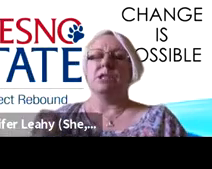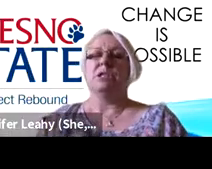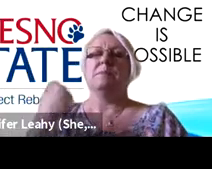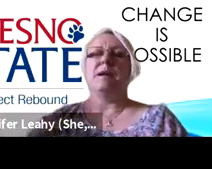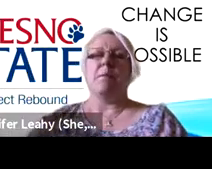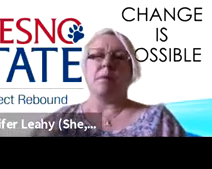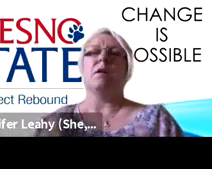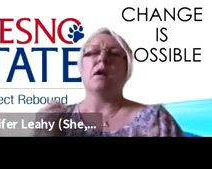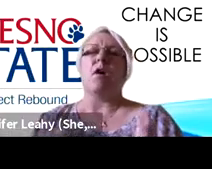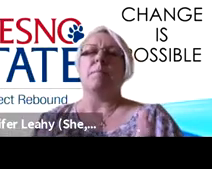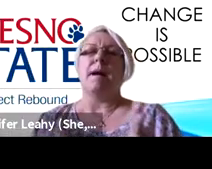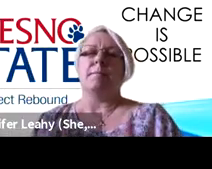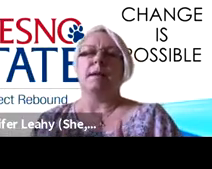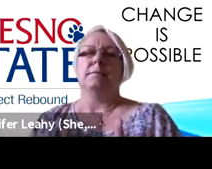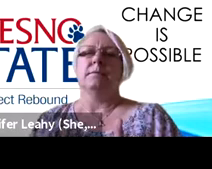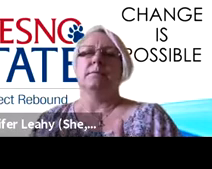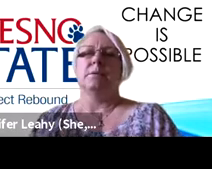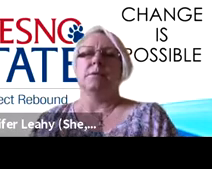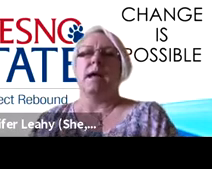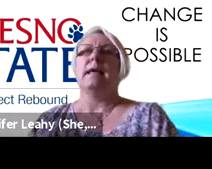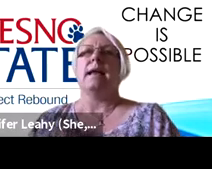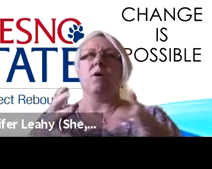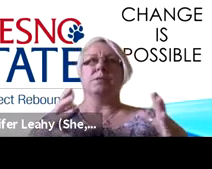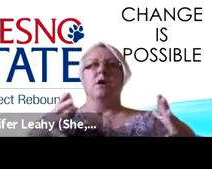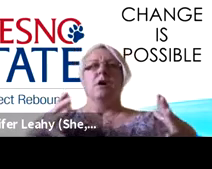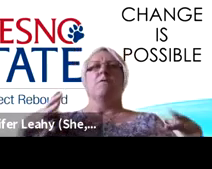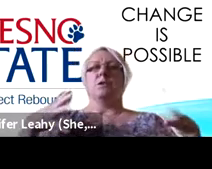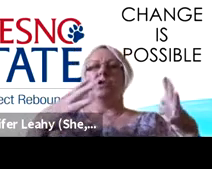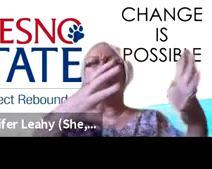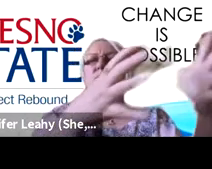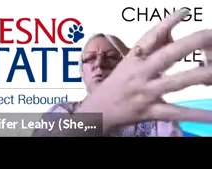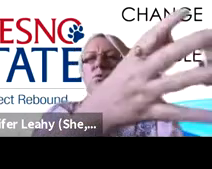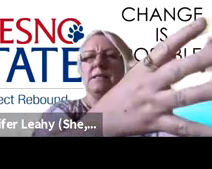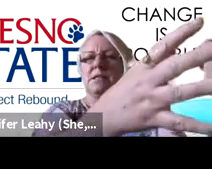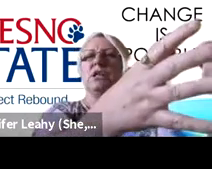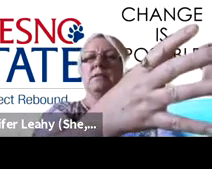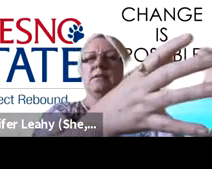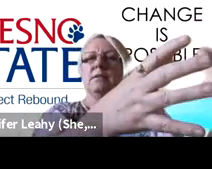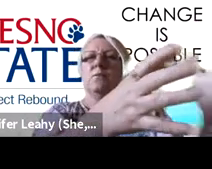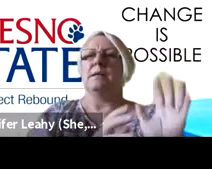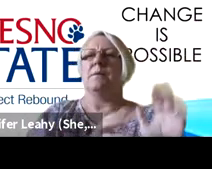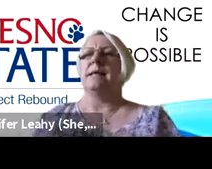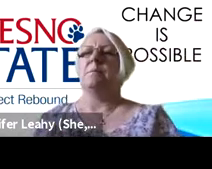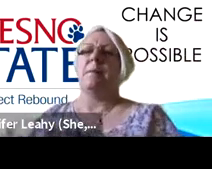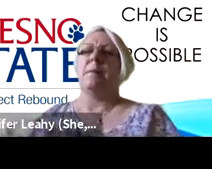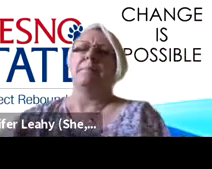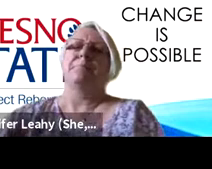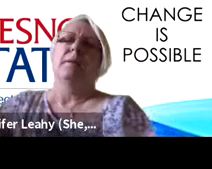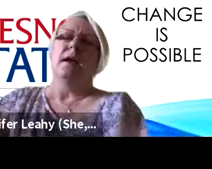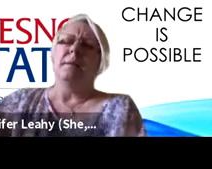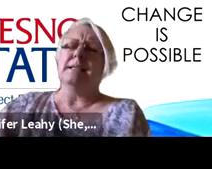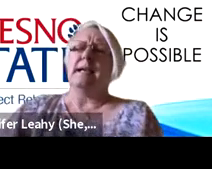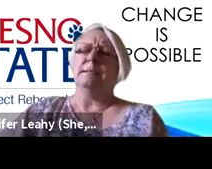and admissions become part of our pipeline, okay? That helps for this smooth transition when someone has the